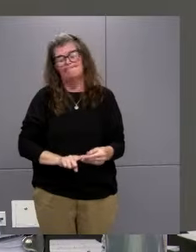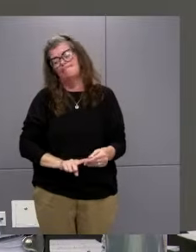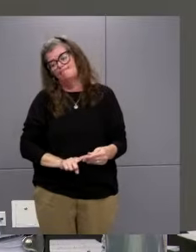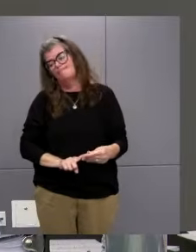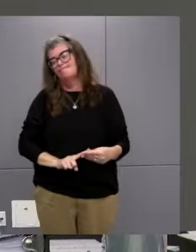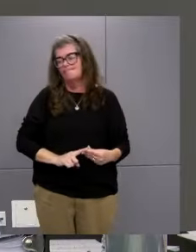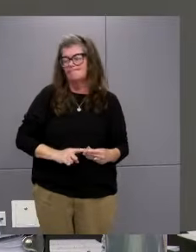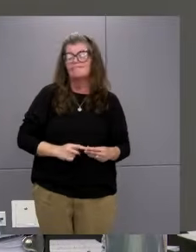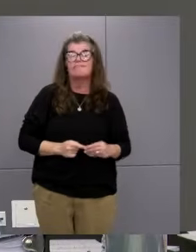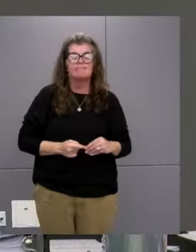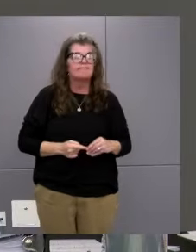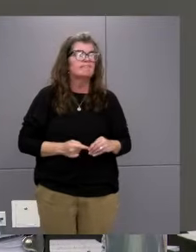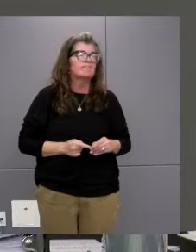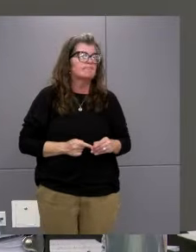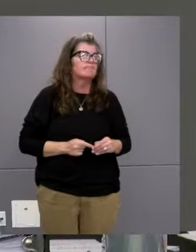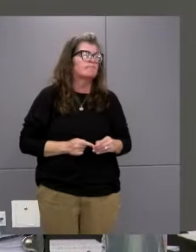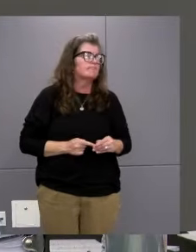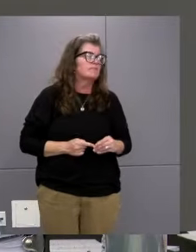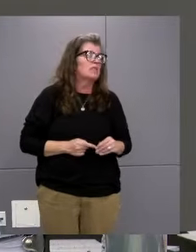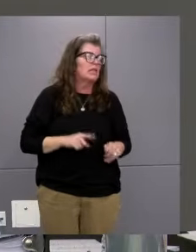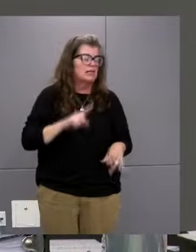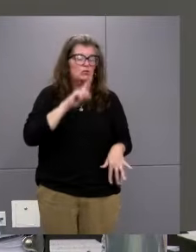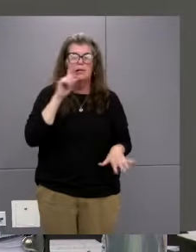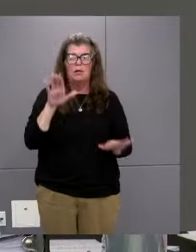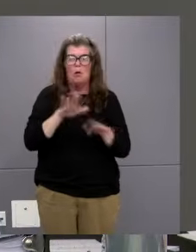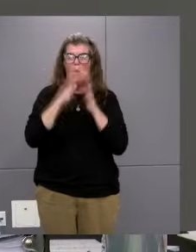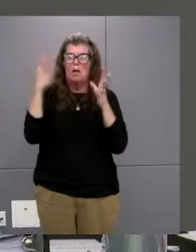and it's opening up a can of worms here.